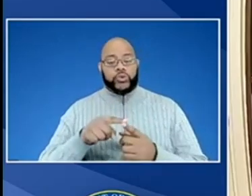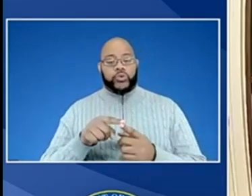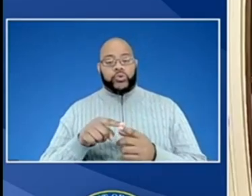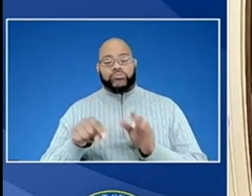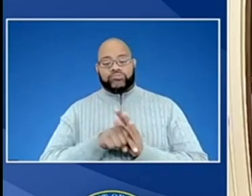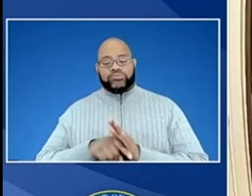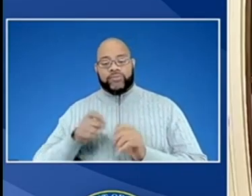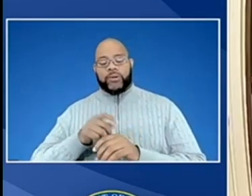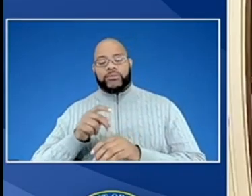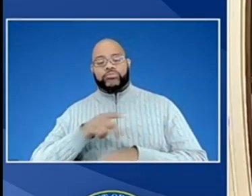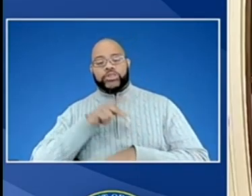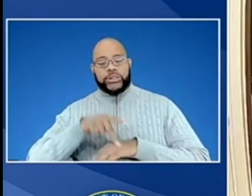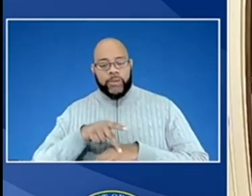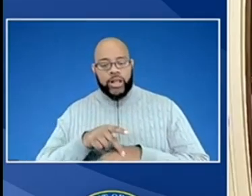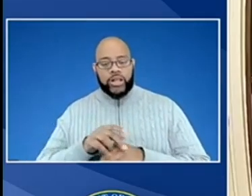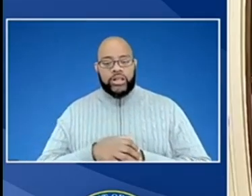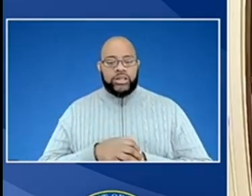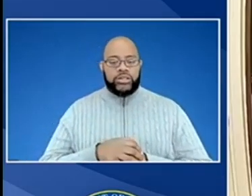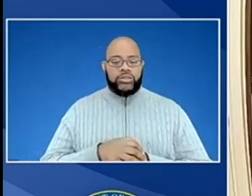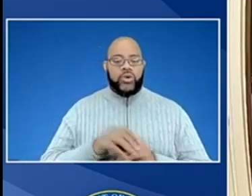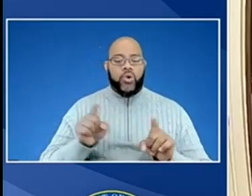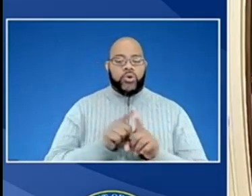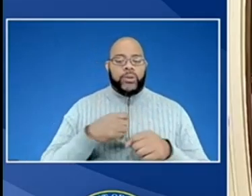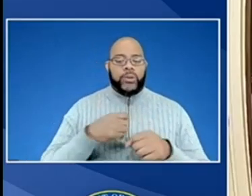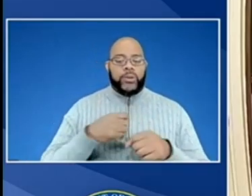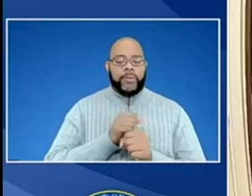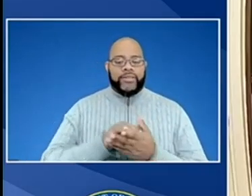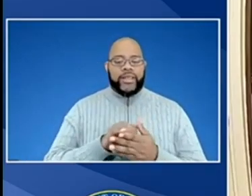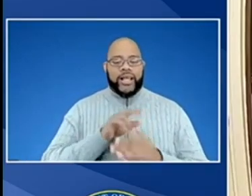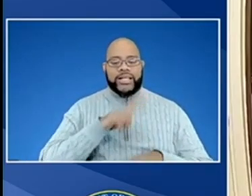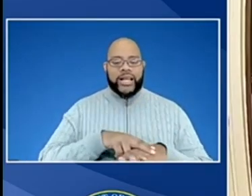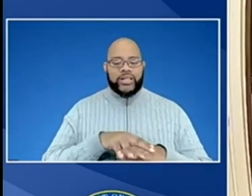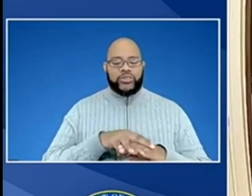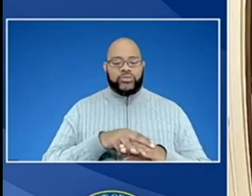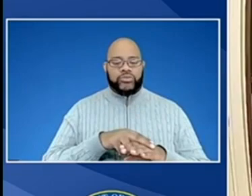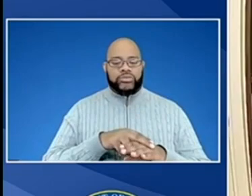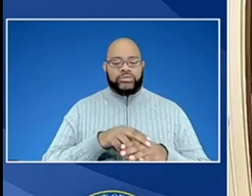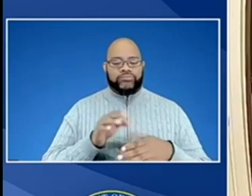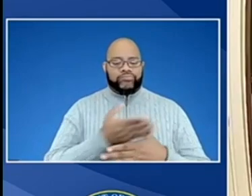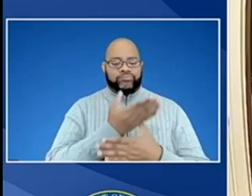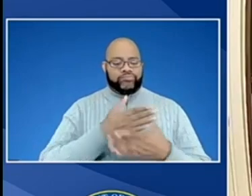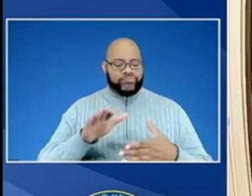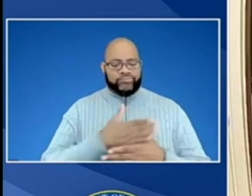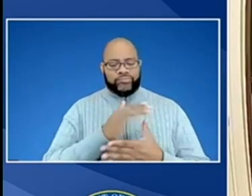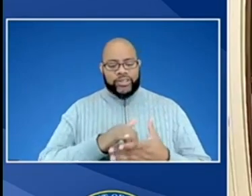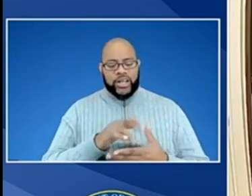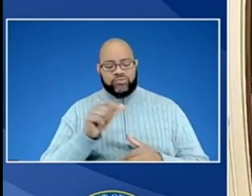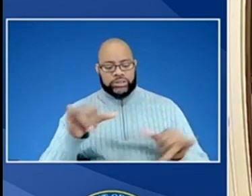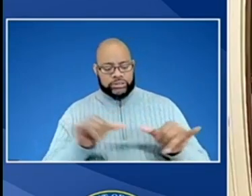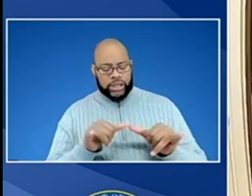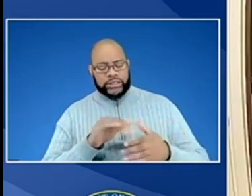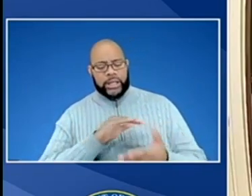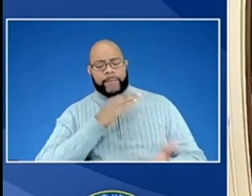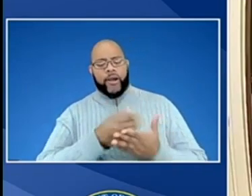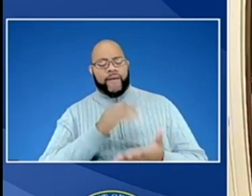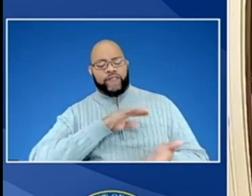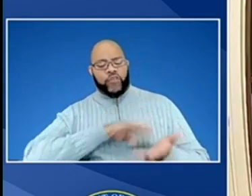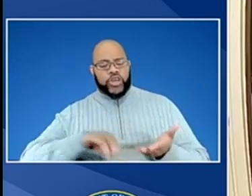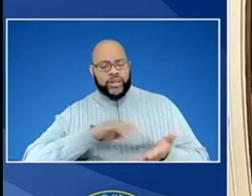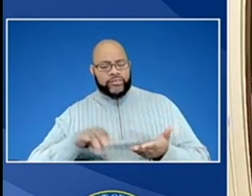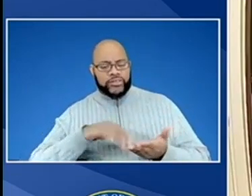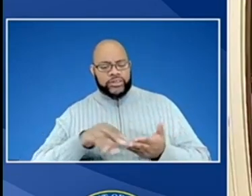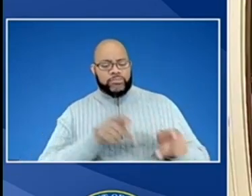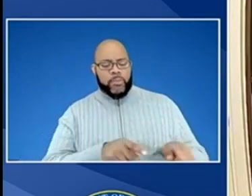of the principal also creates kind of a natural sliding scale that right sizes the amount of forgiveness in proportion